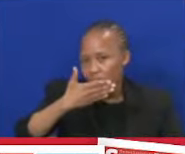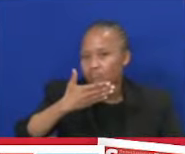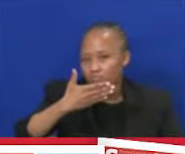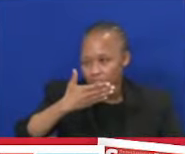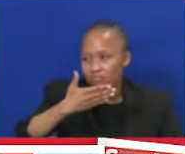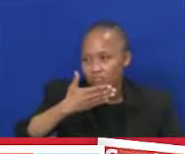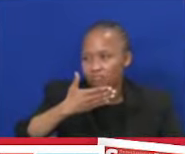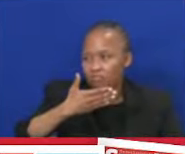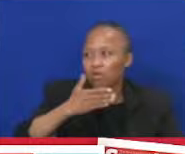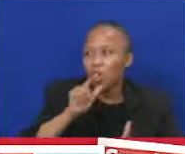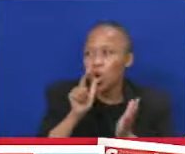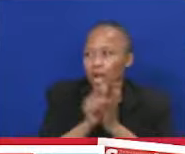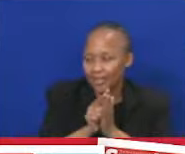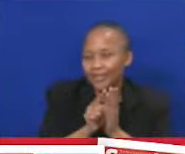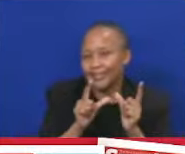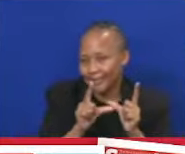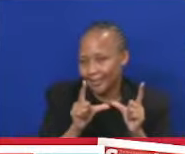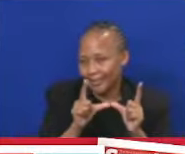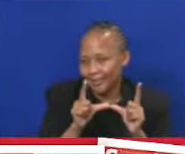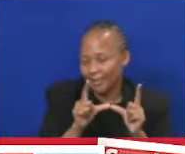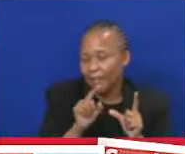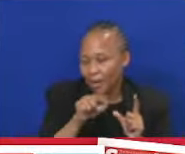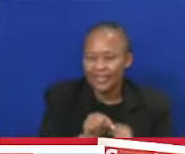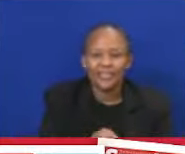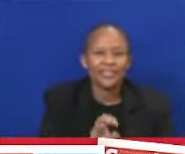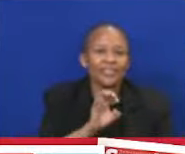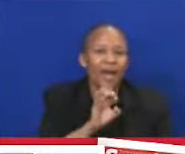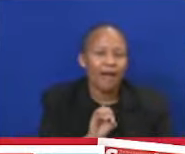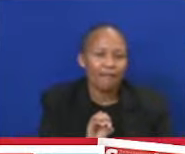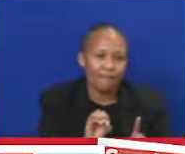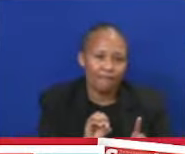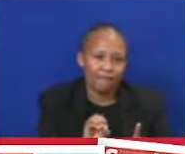firearm whilst the person is on duty.